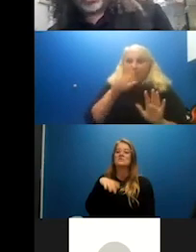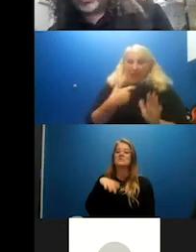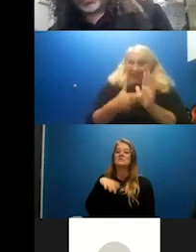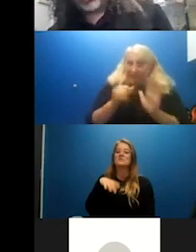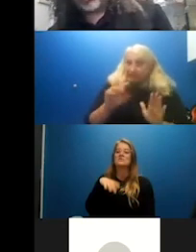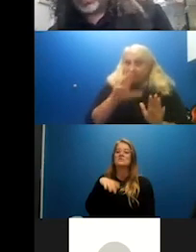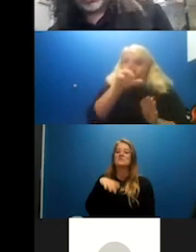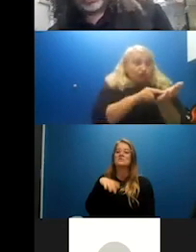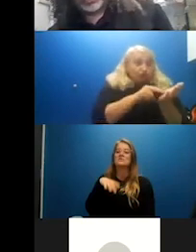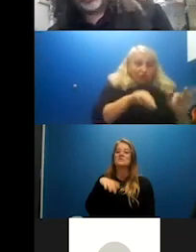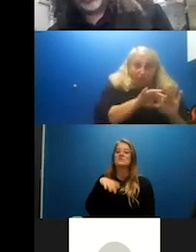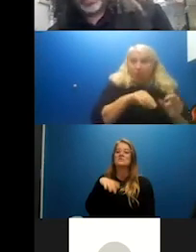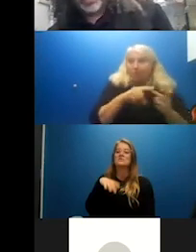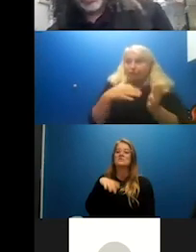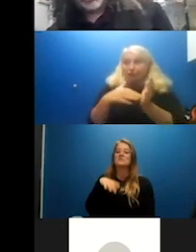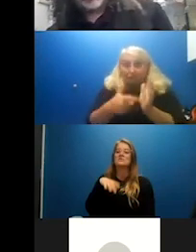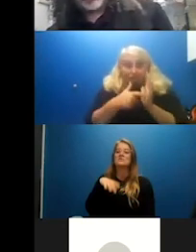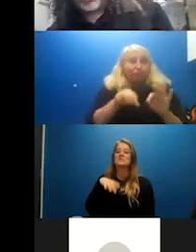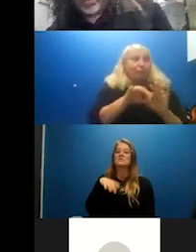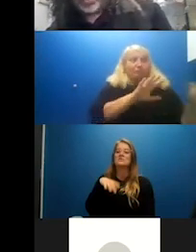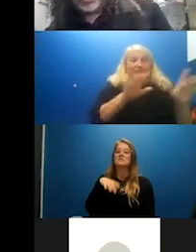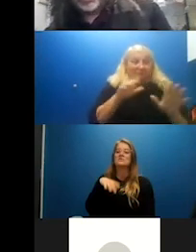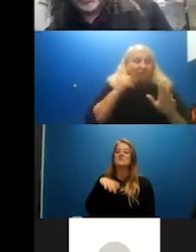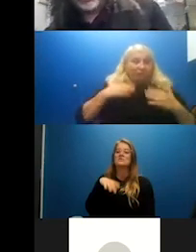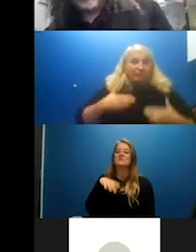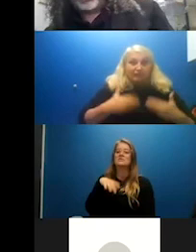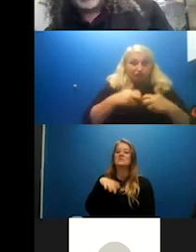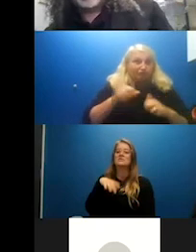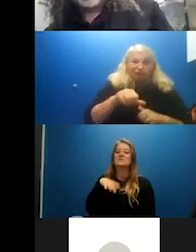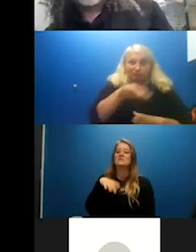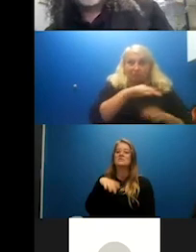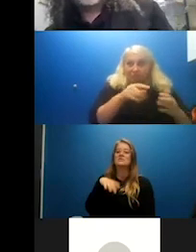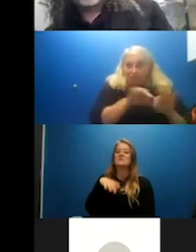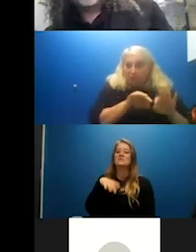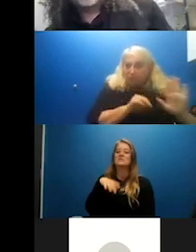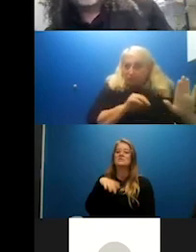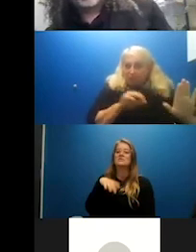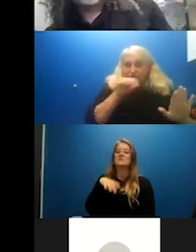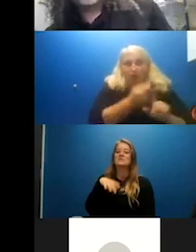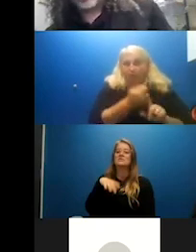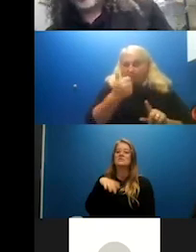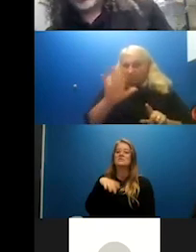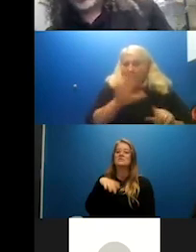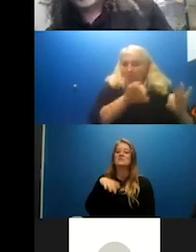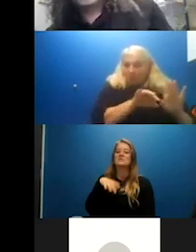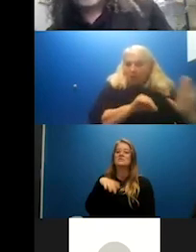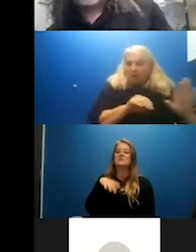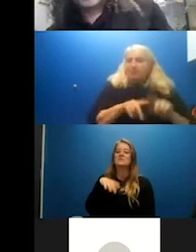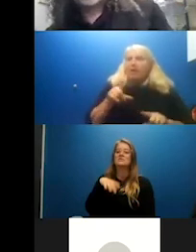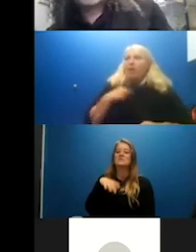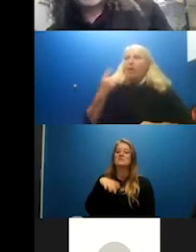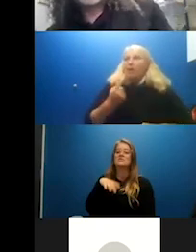and so are doctors for physical injuries, among other things. What I'm getting at, though, is we too often use a problem resource when a